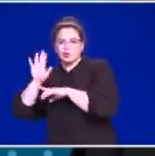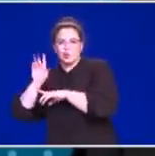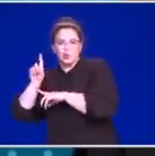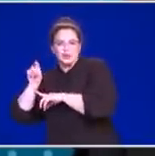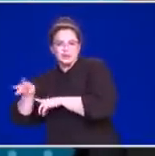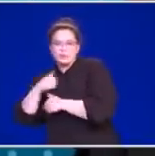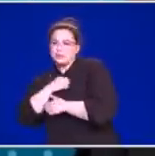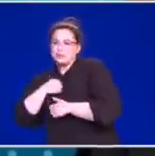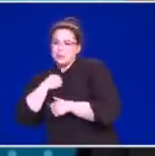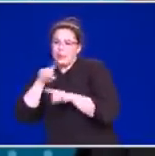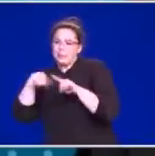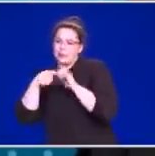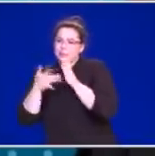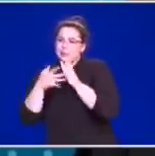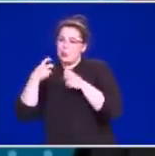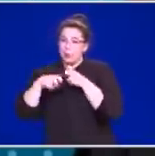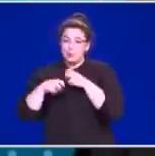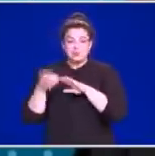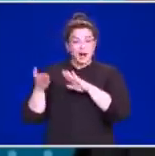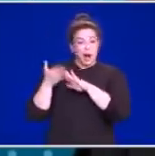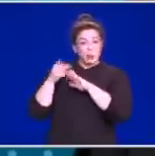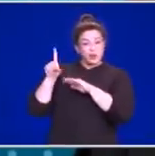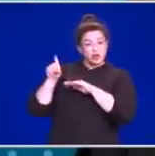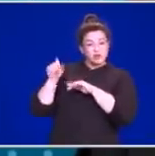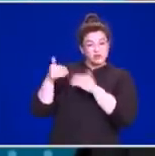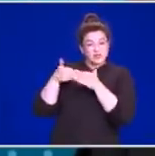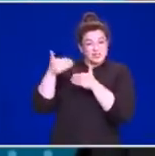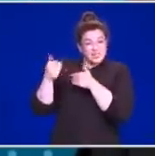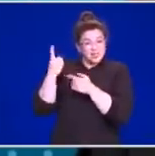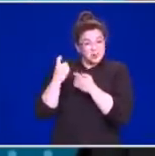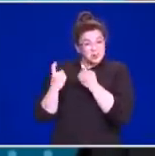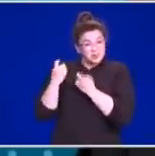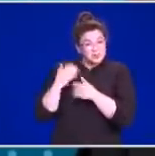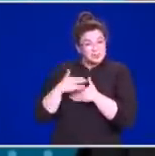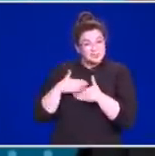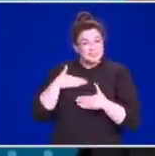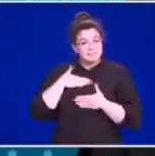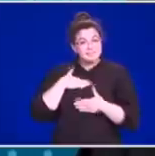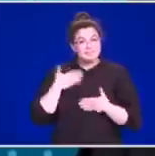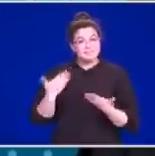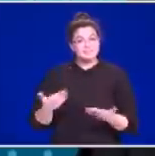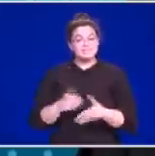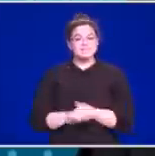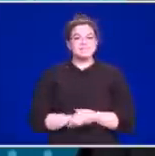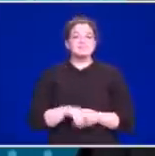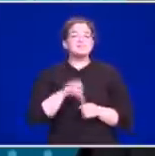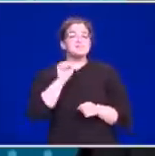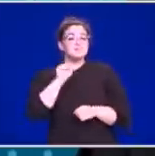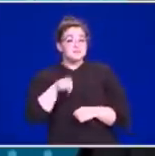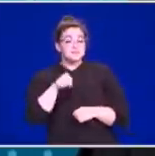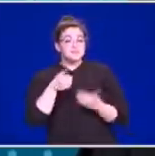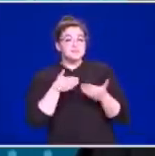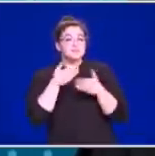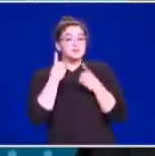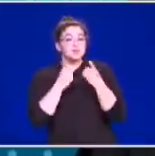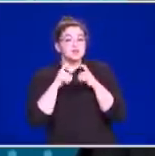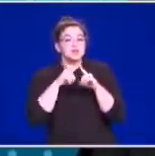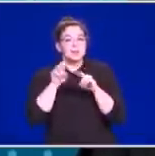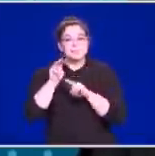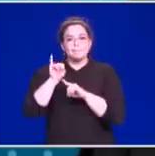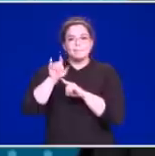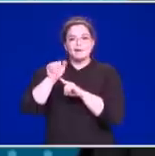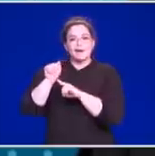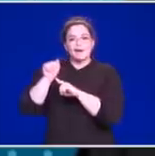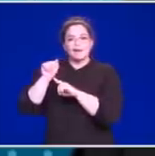and apologize for that. Operator, can we have our next caller? Certainly. The next question is coming from Mia